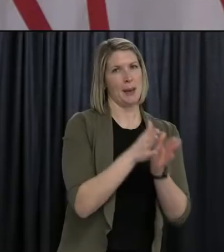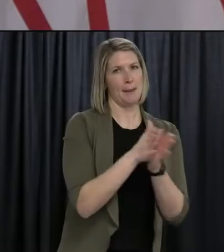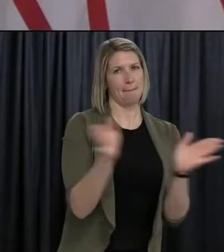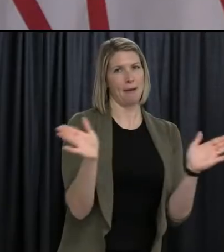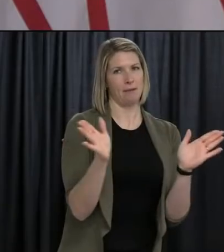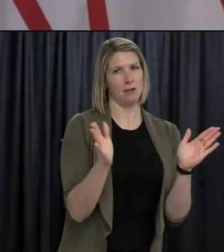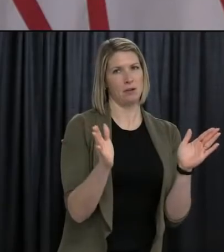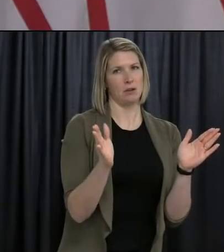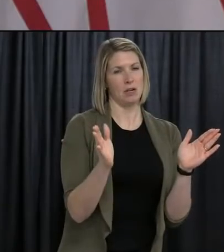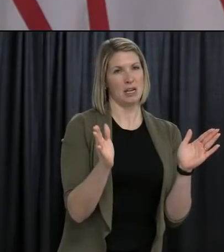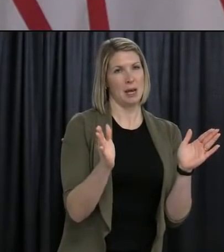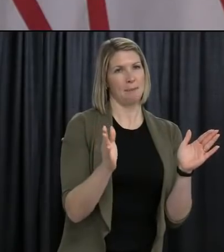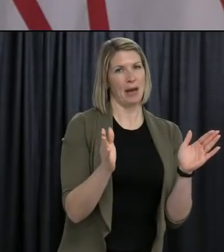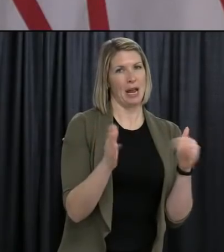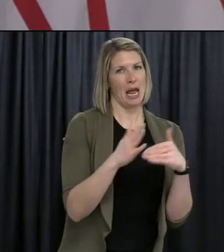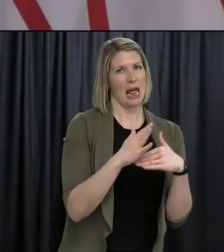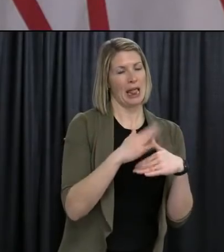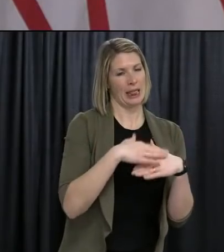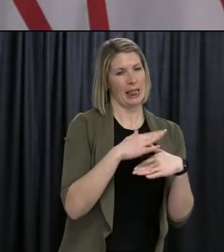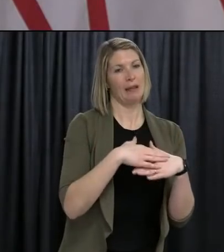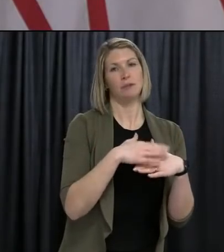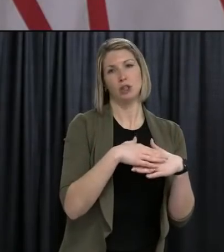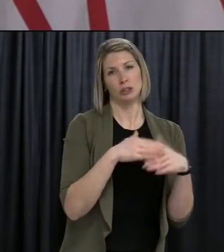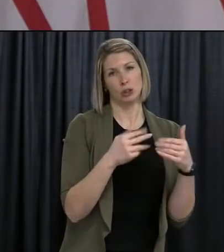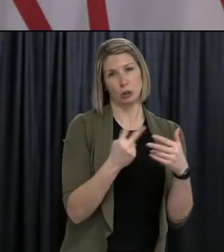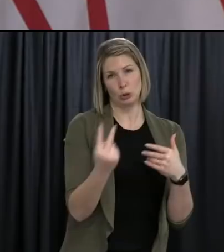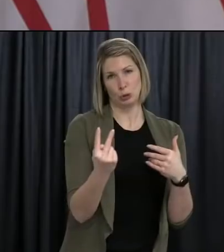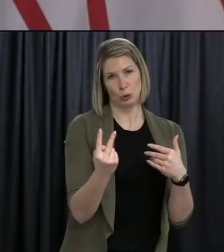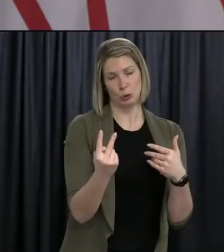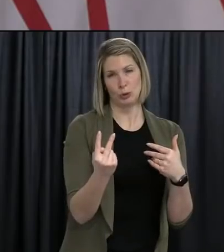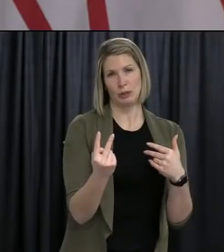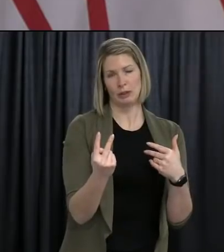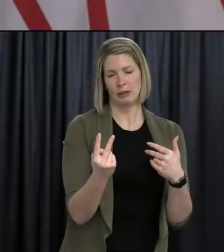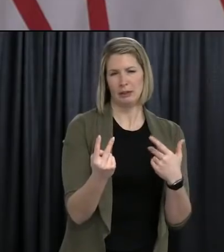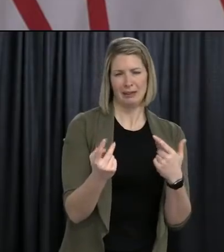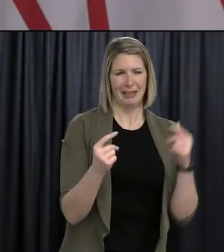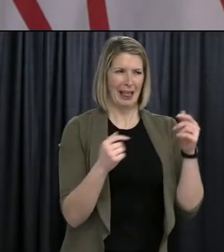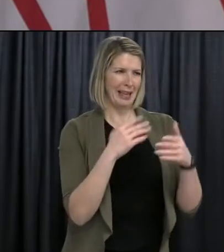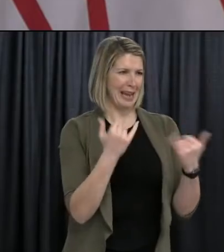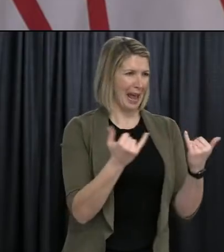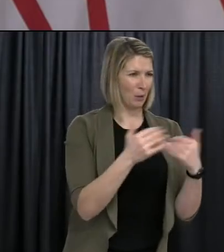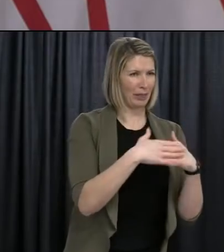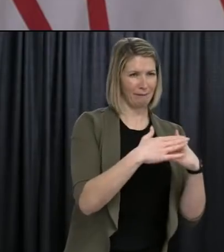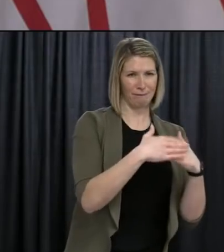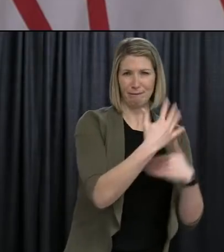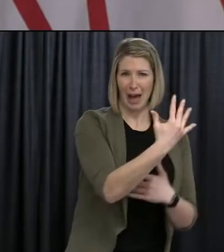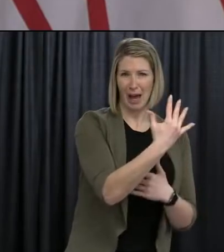So I'm not sure what their exact instruction has been, but